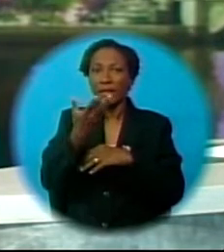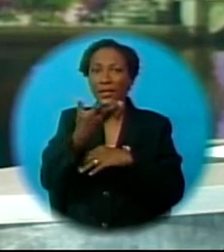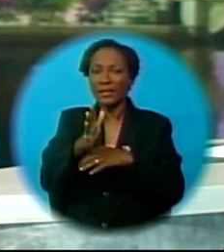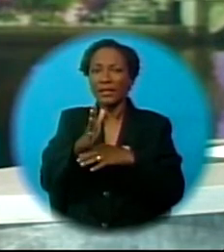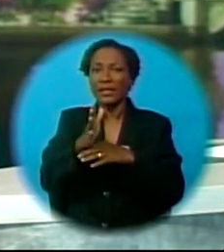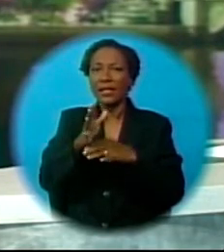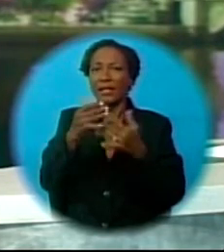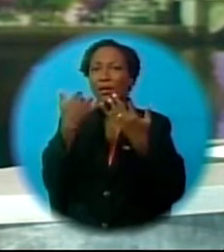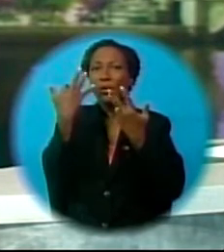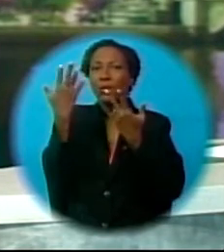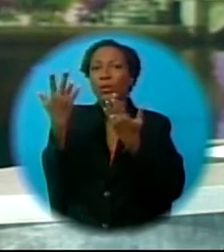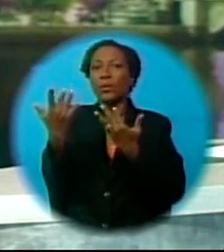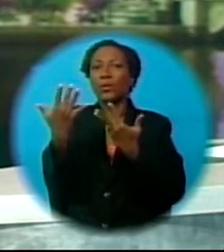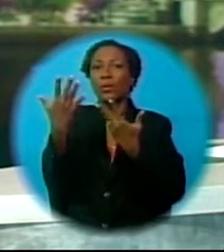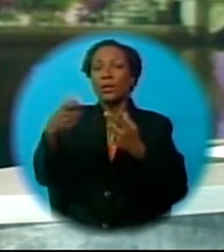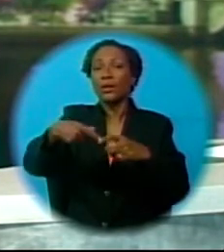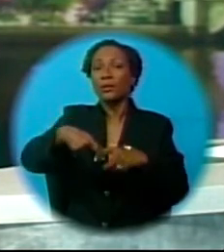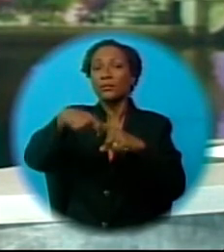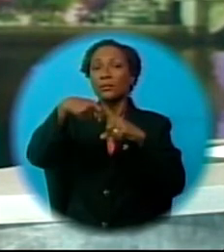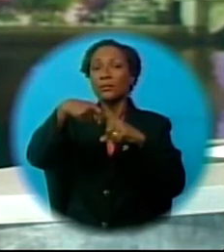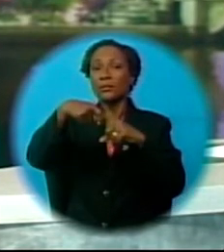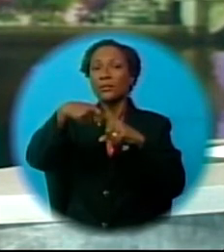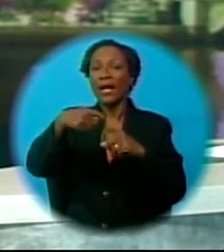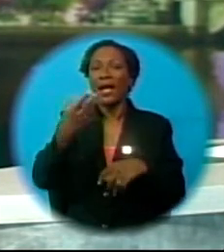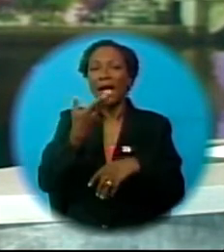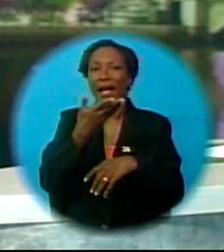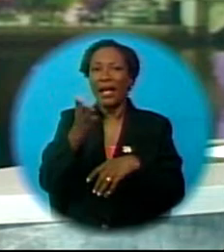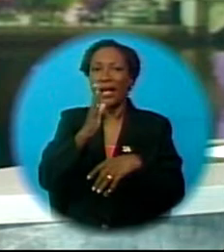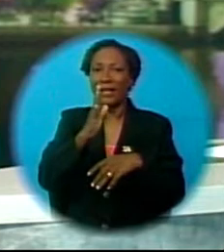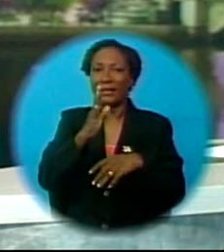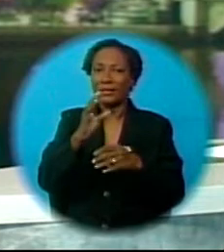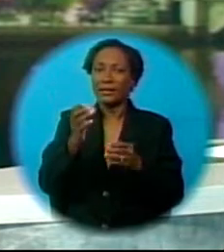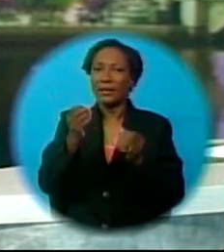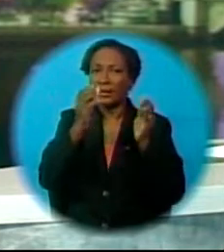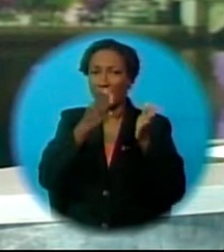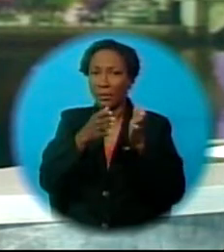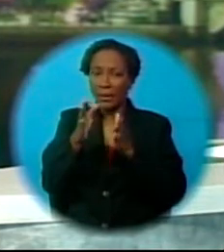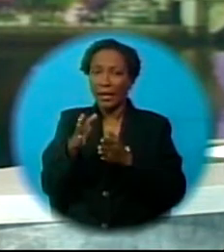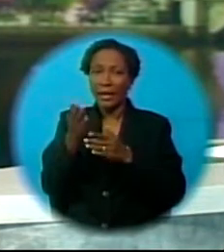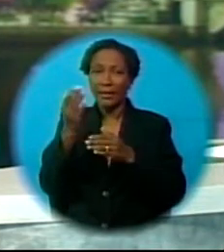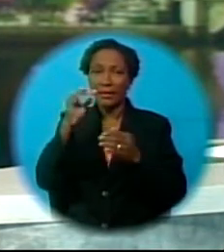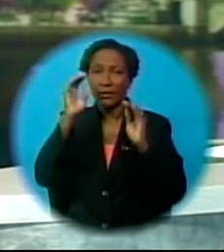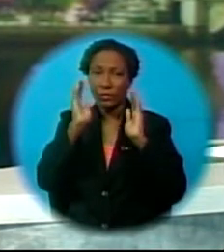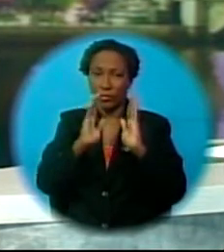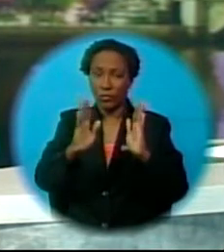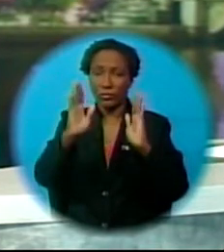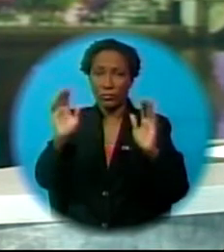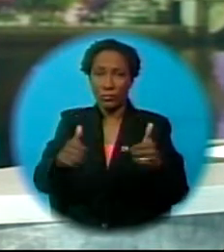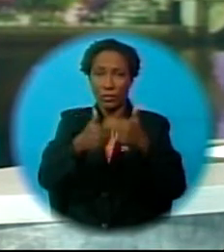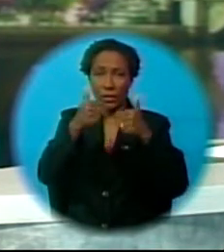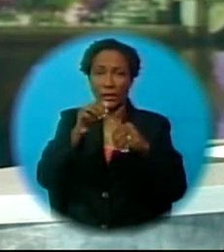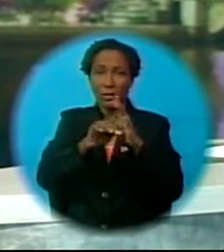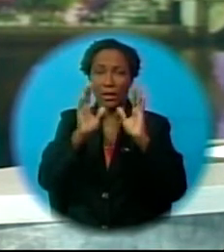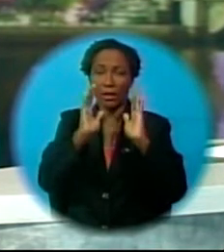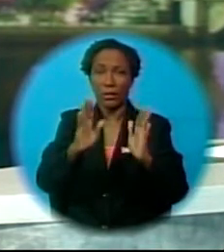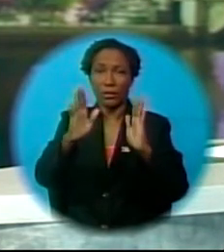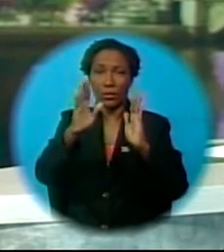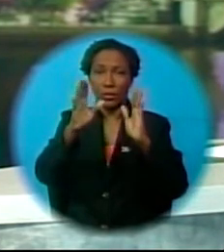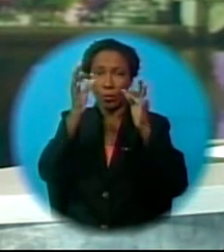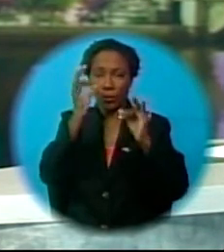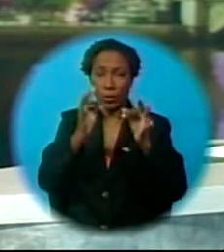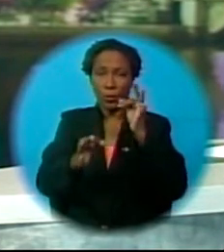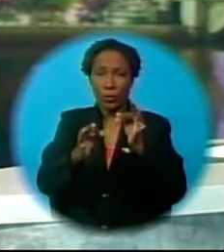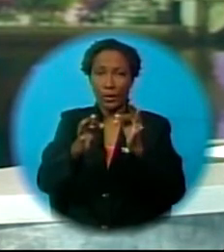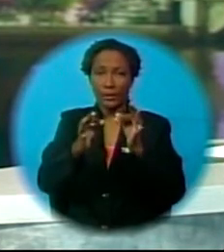hold. He also revealed it's being challenged in the law court, but he stressed what's happening may be a matter of national